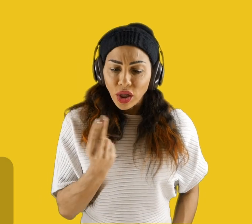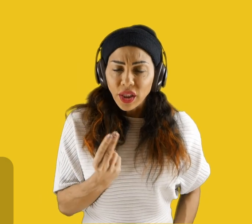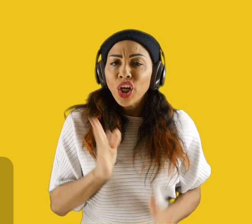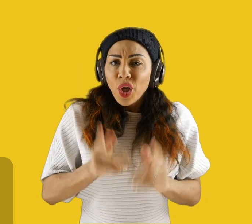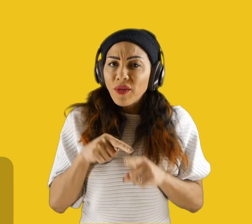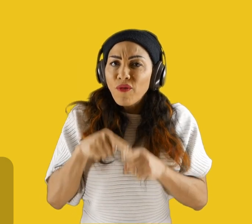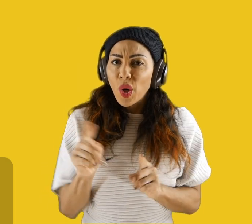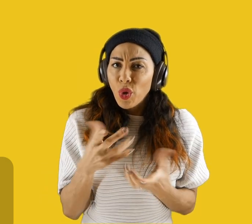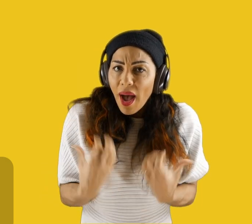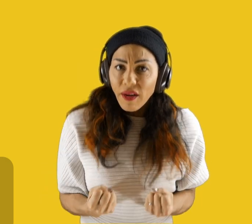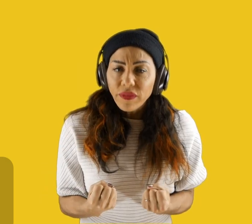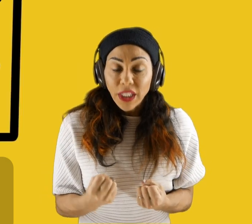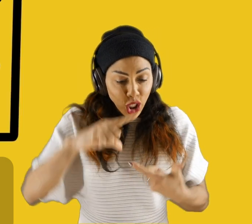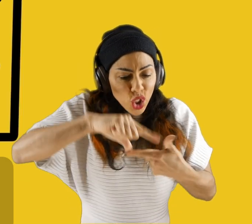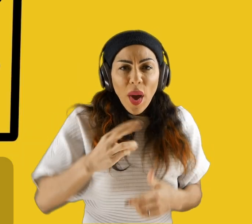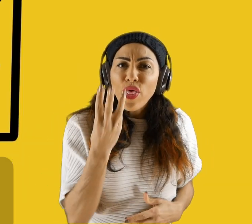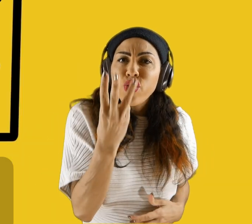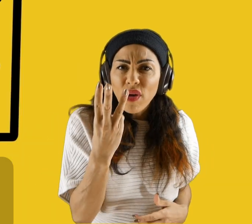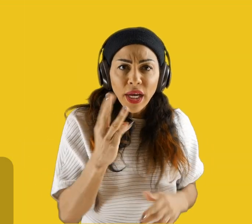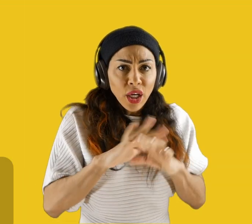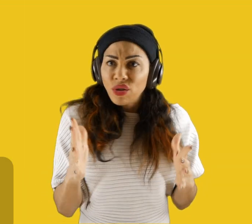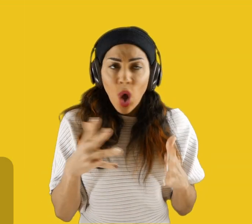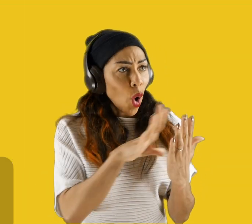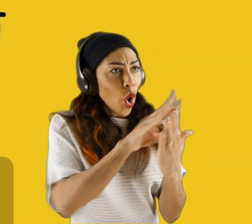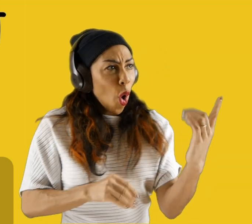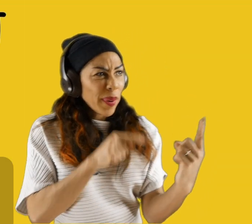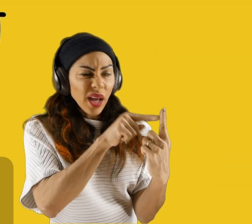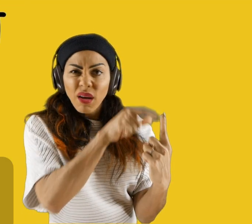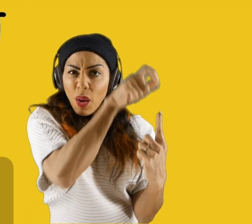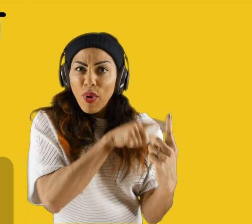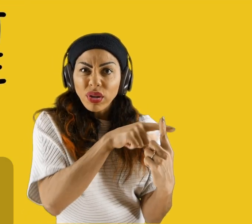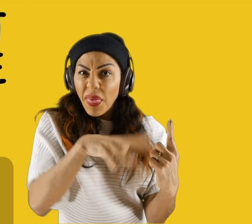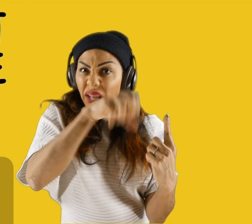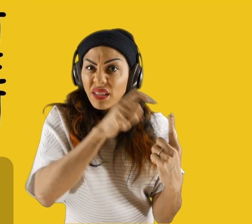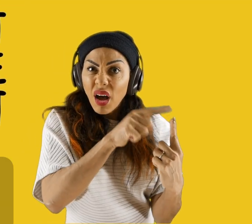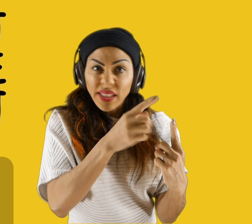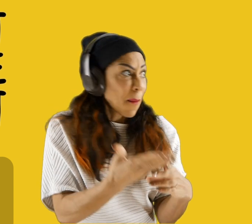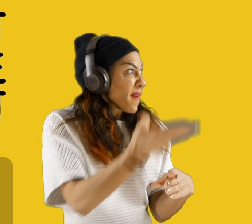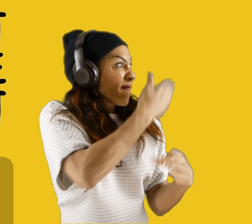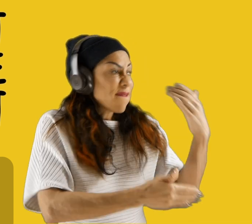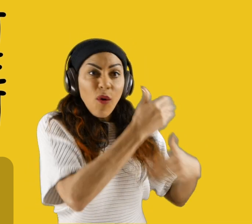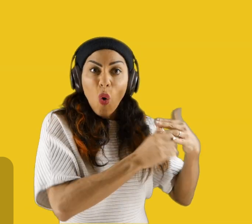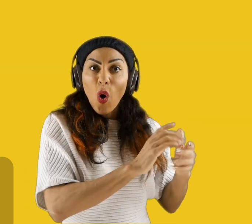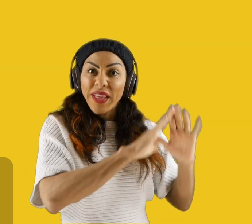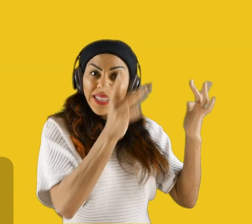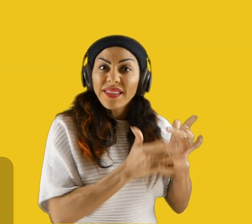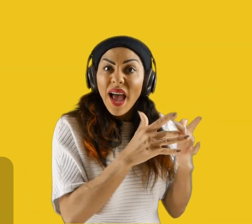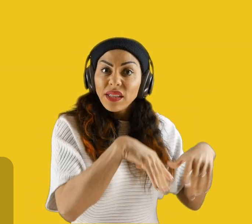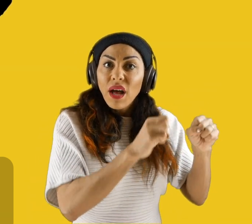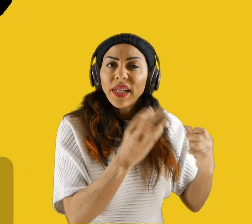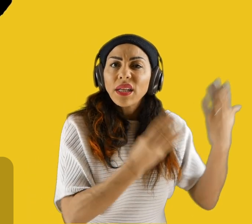art is creating within your means. Now that brings me on to square three. Don't model your career on someone who started before the internet was invented, way back